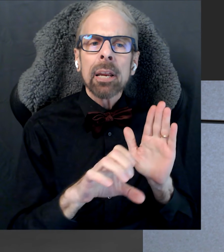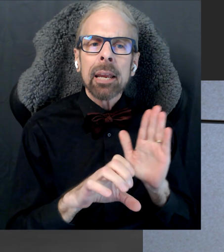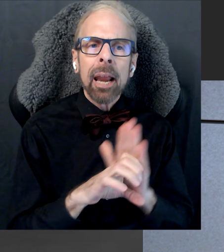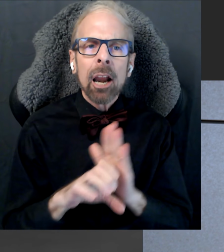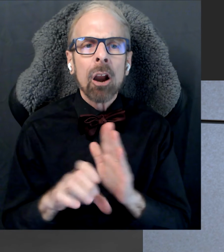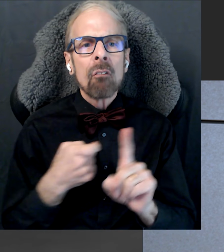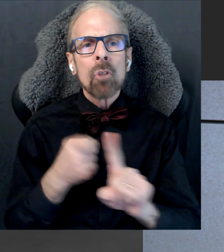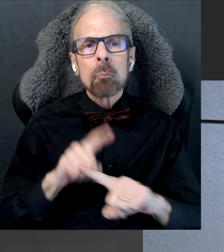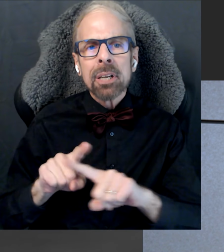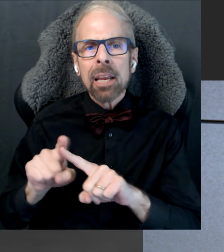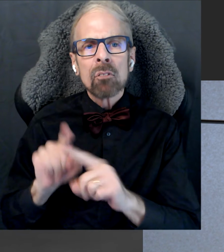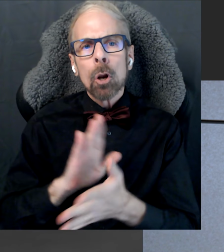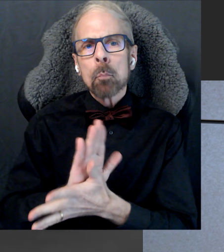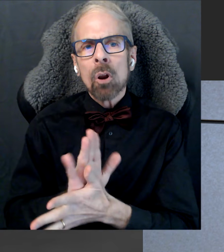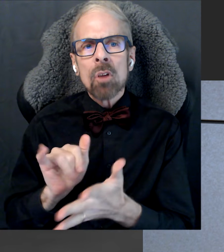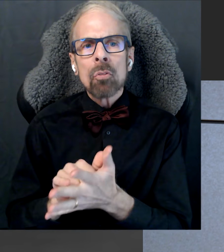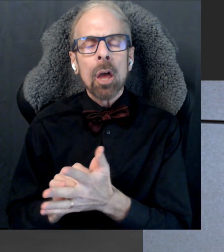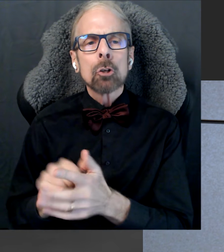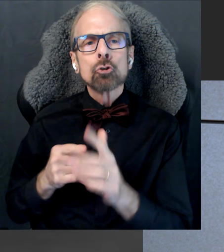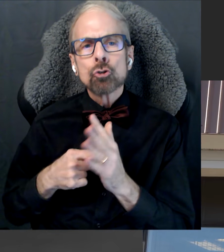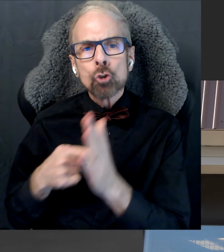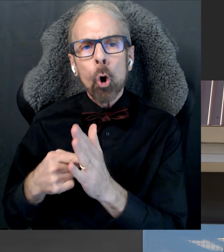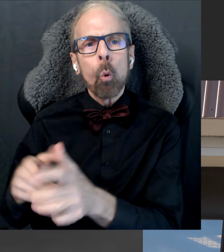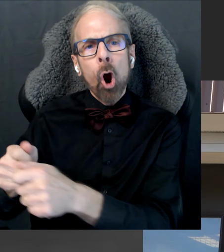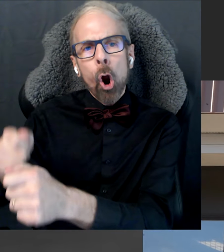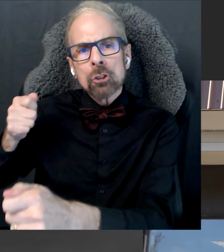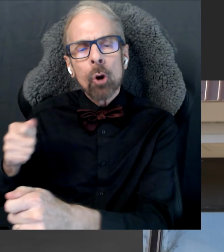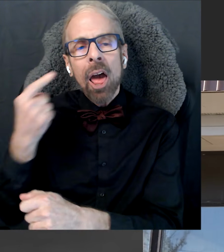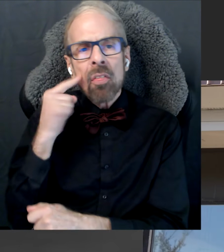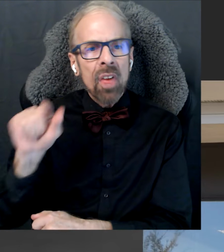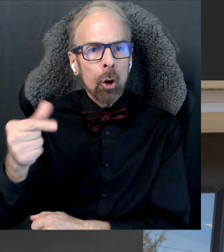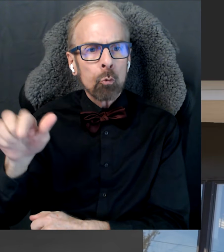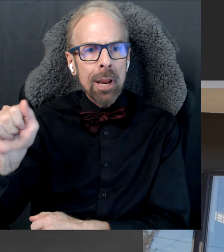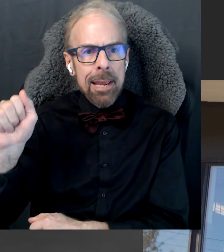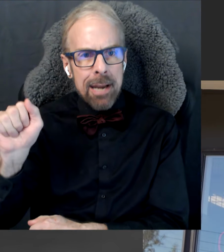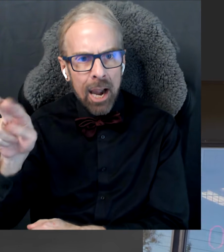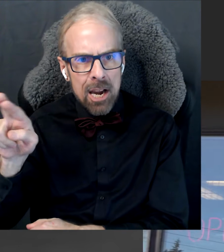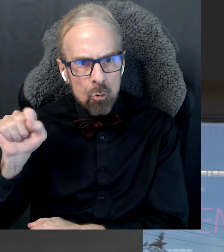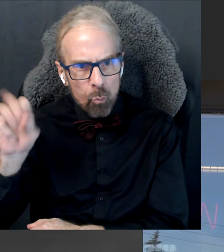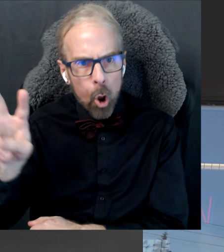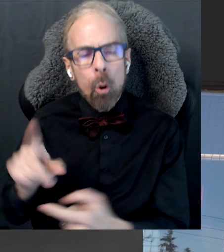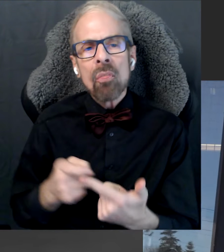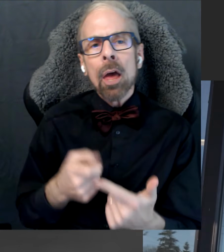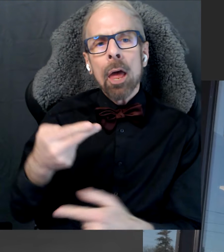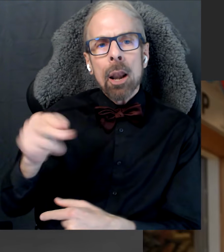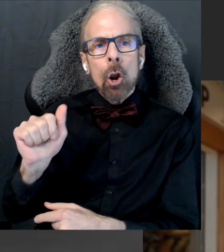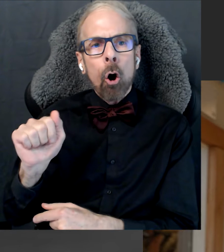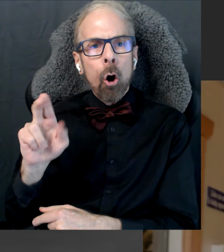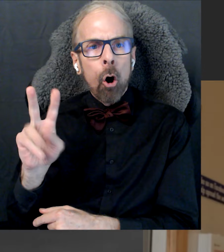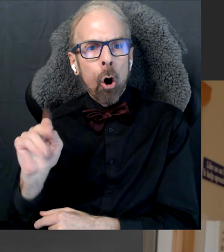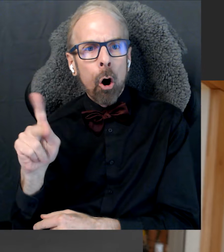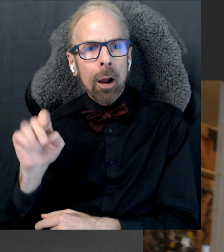characters from different movies that shoot archery. I think Green Arrow is one, and Hawkeye from the Marvel